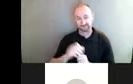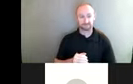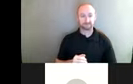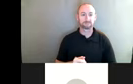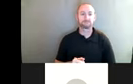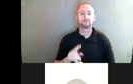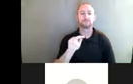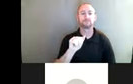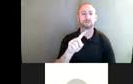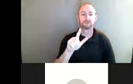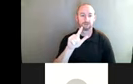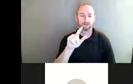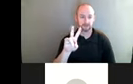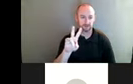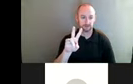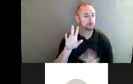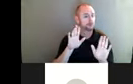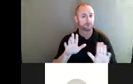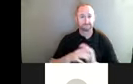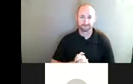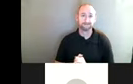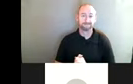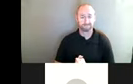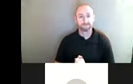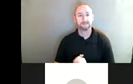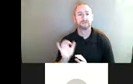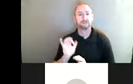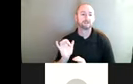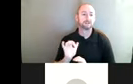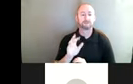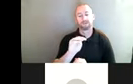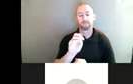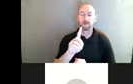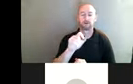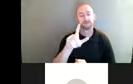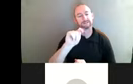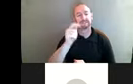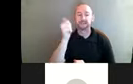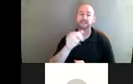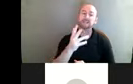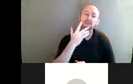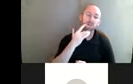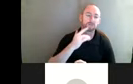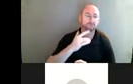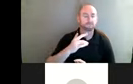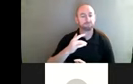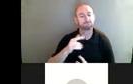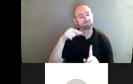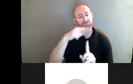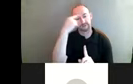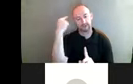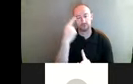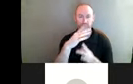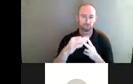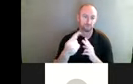NAD 27 was great. It was like the Model T. You got any color you want as long as it was black, just one